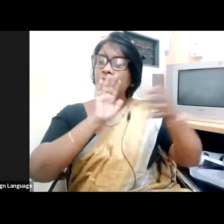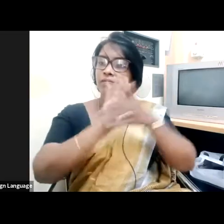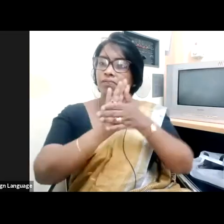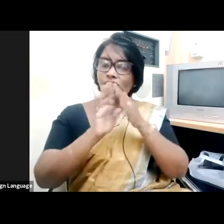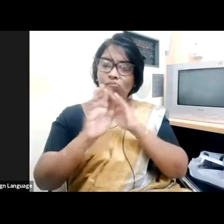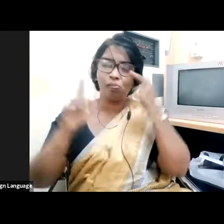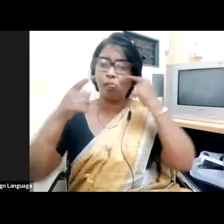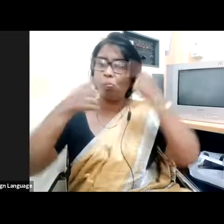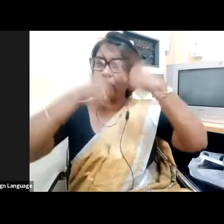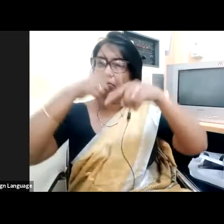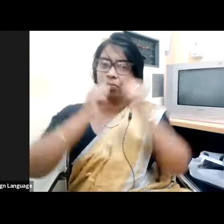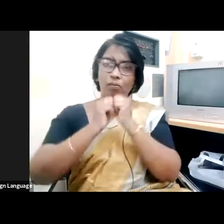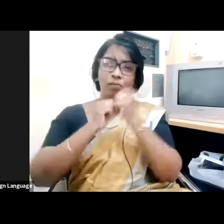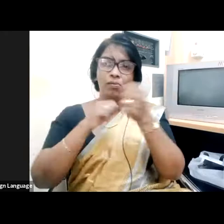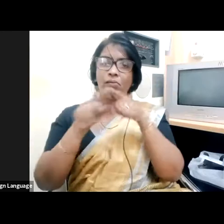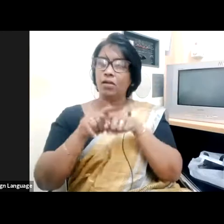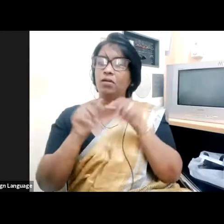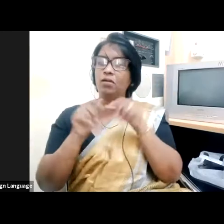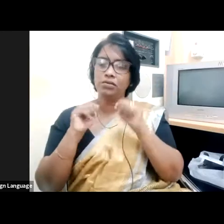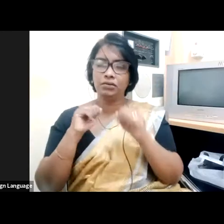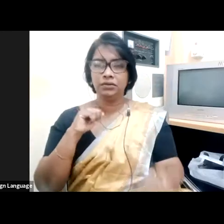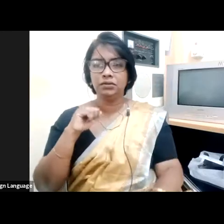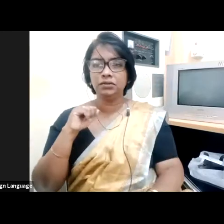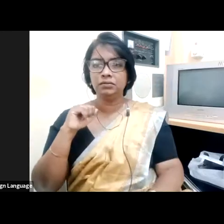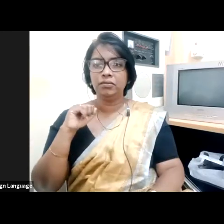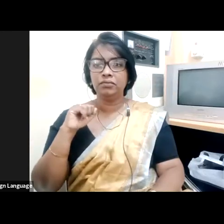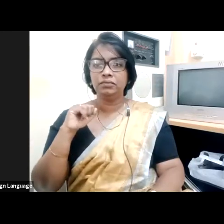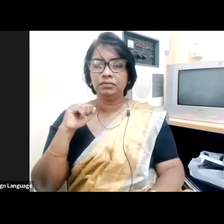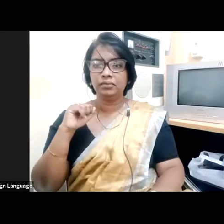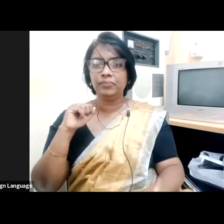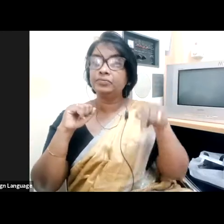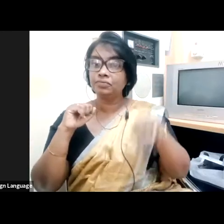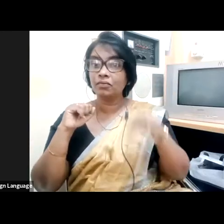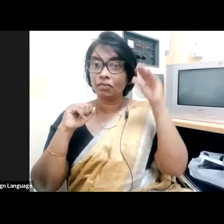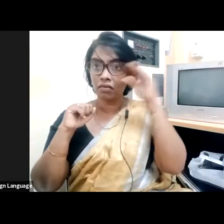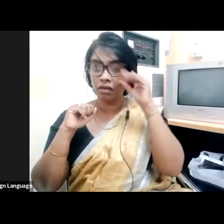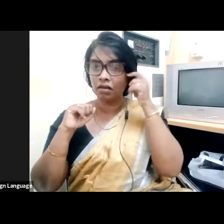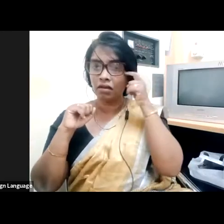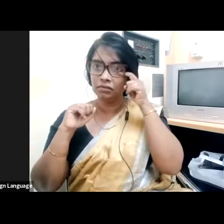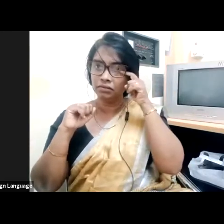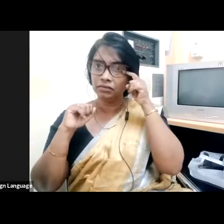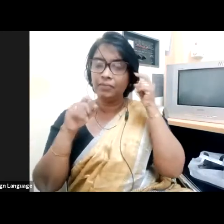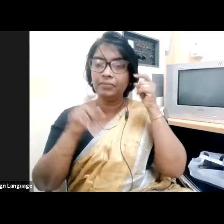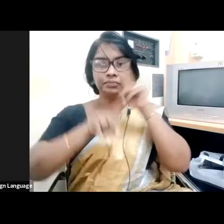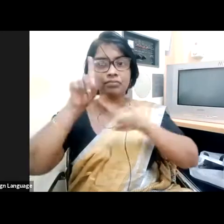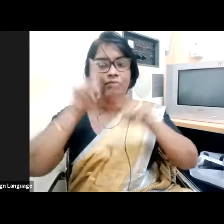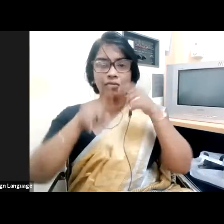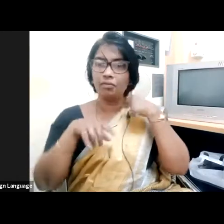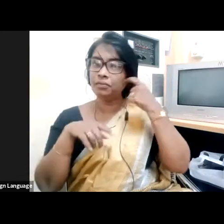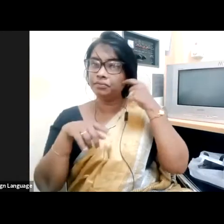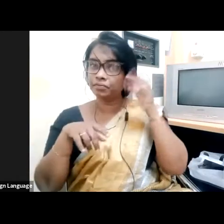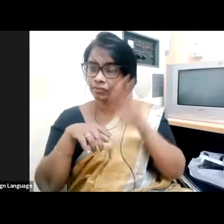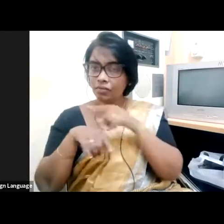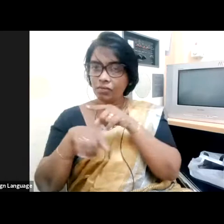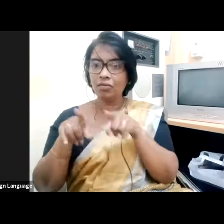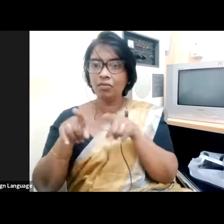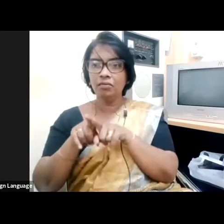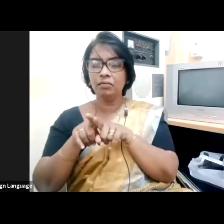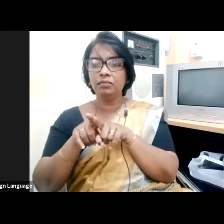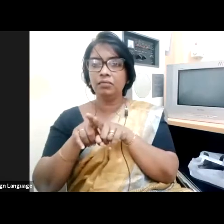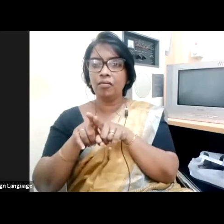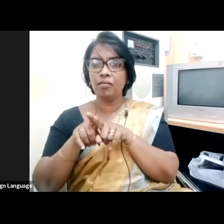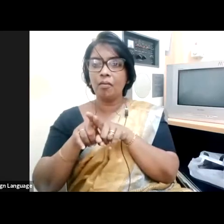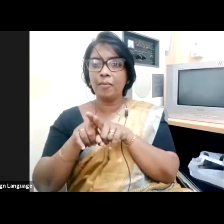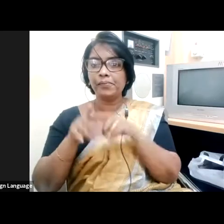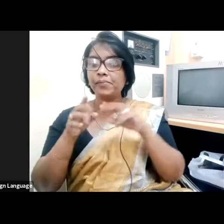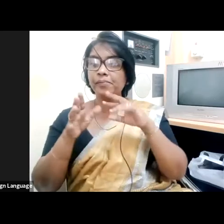the conversation this afternoon, we aim to discuss and gain greater understanding of the business case for innovation and the importance of the